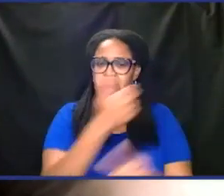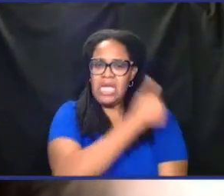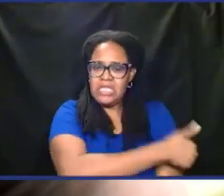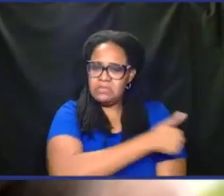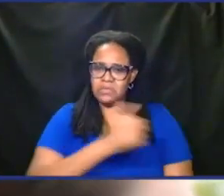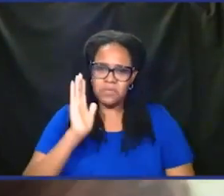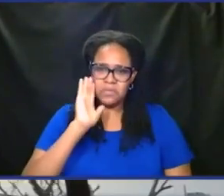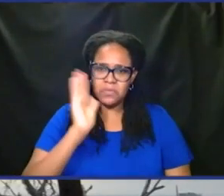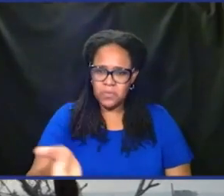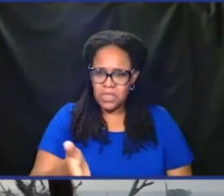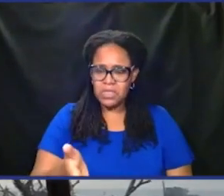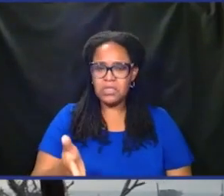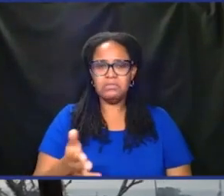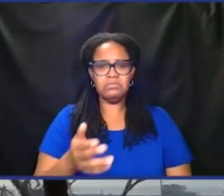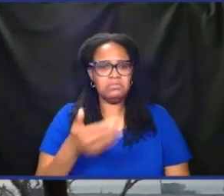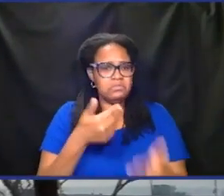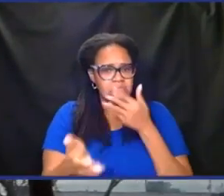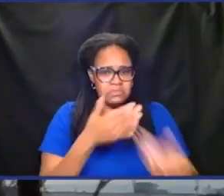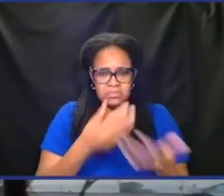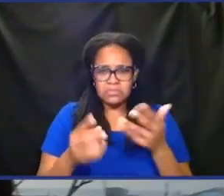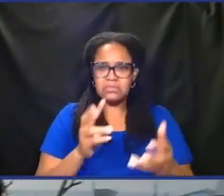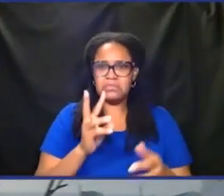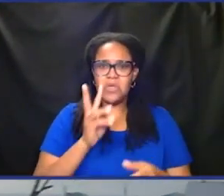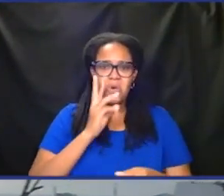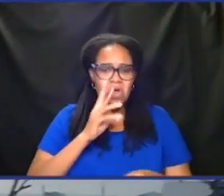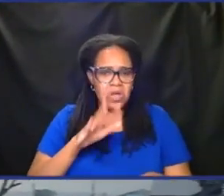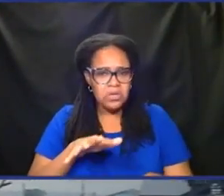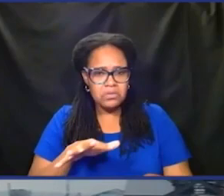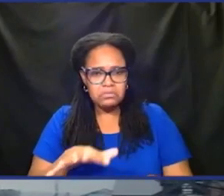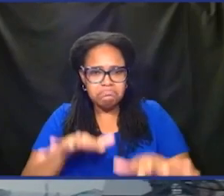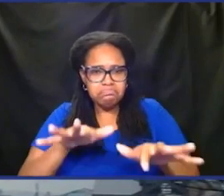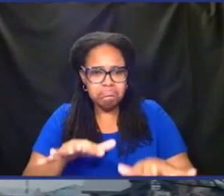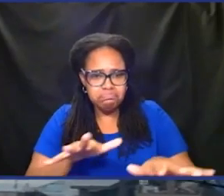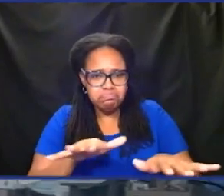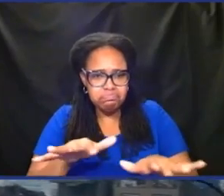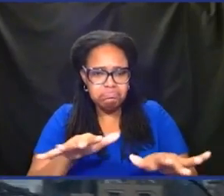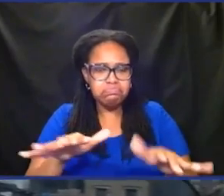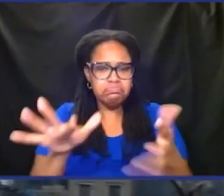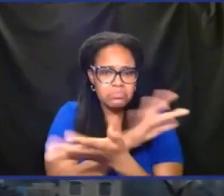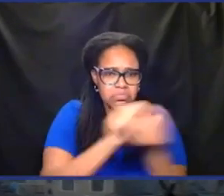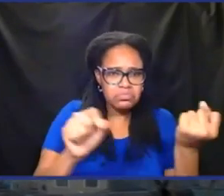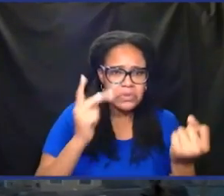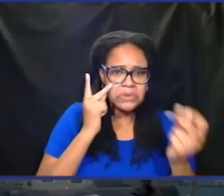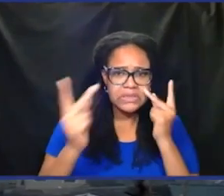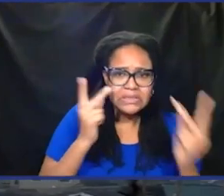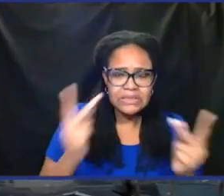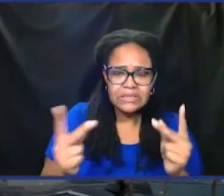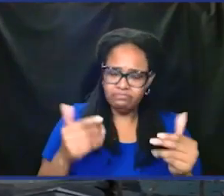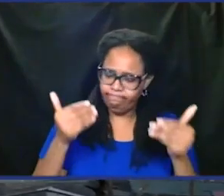hospital with the water and all the distractions that we see.